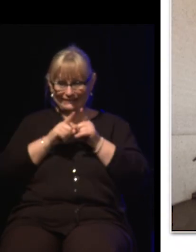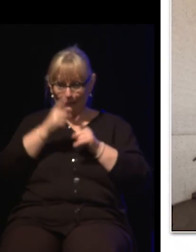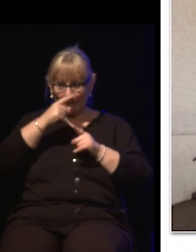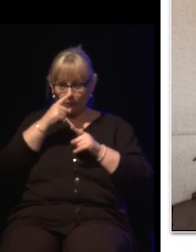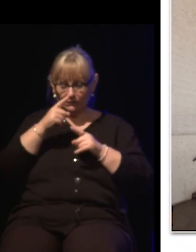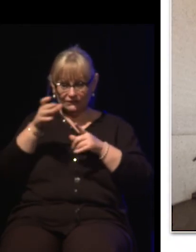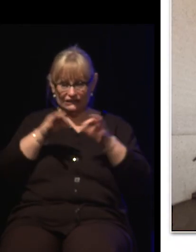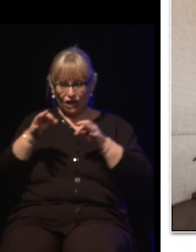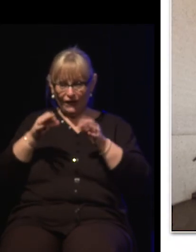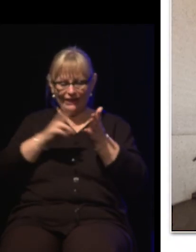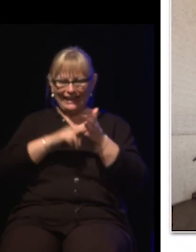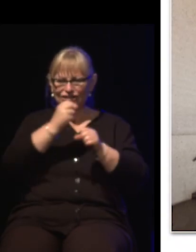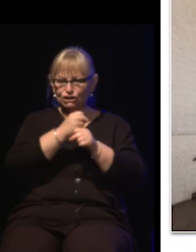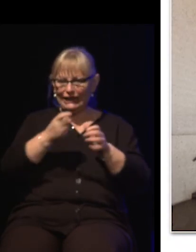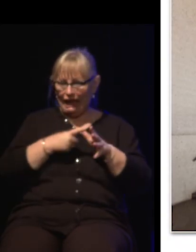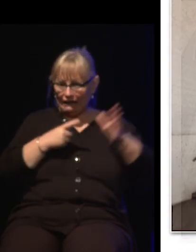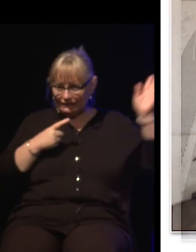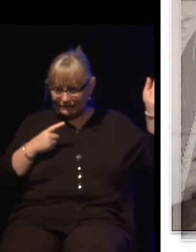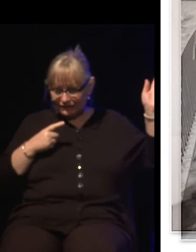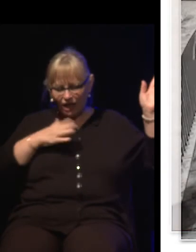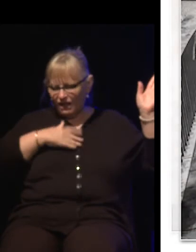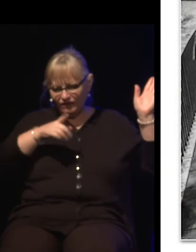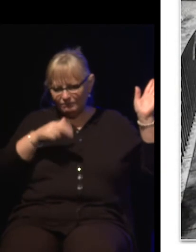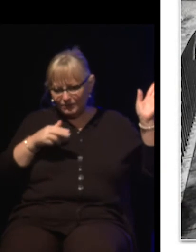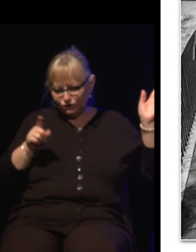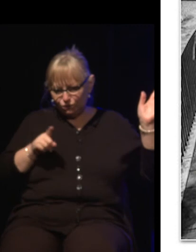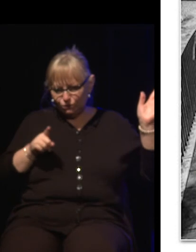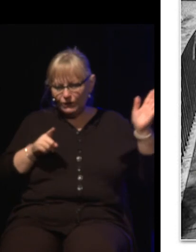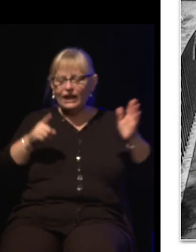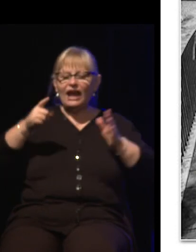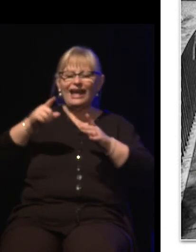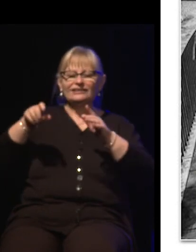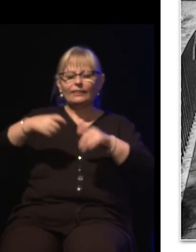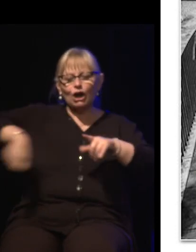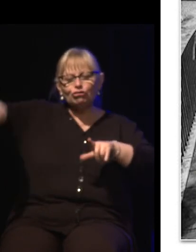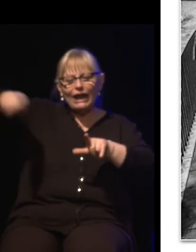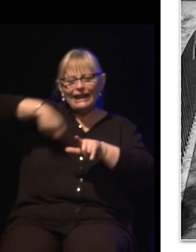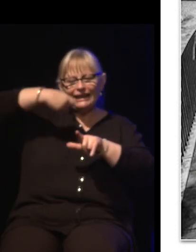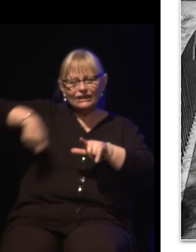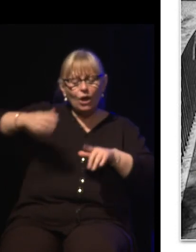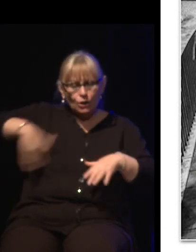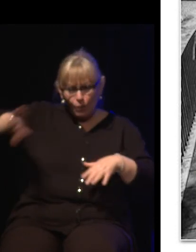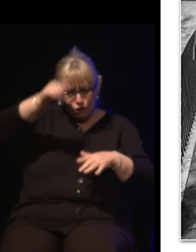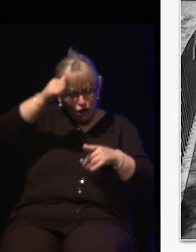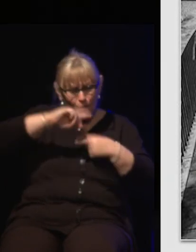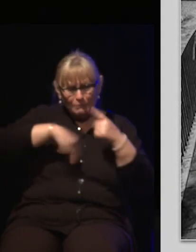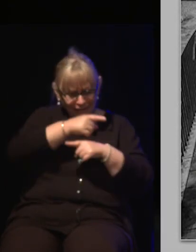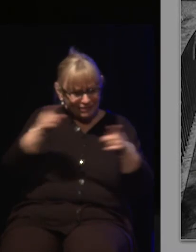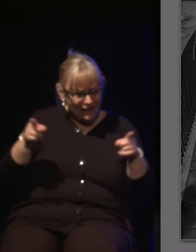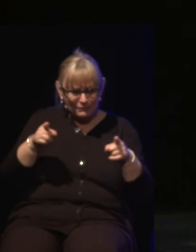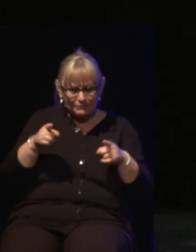the NGA. I love this building too. And then the Carillion, of course, everybody knows about these buildings, and they're probably not